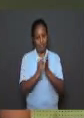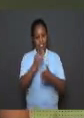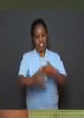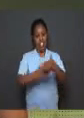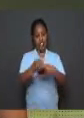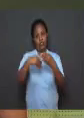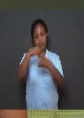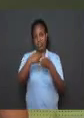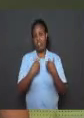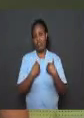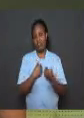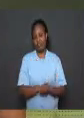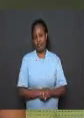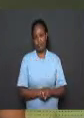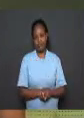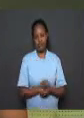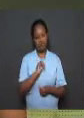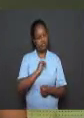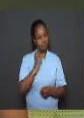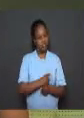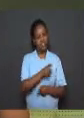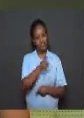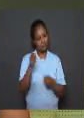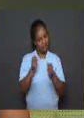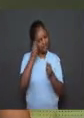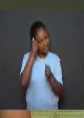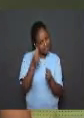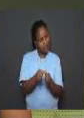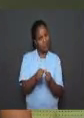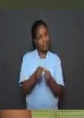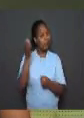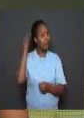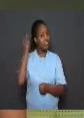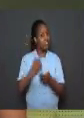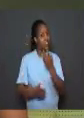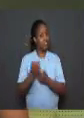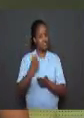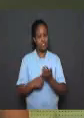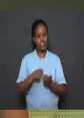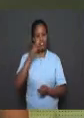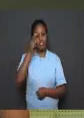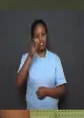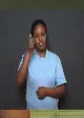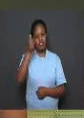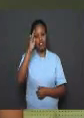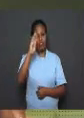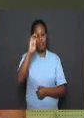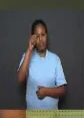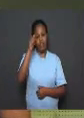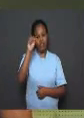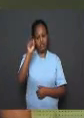law. I am sure you can recall our discussion of Habeas Corpus